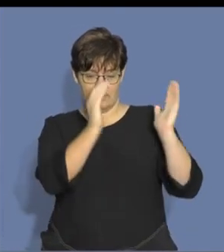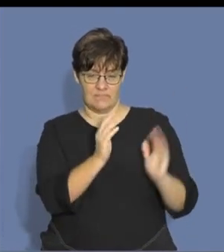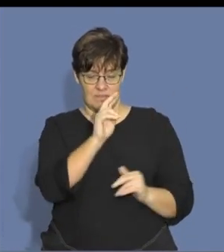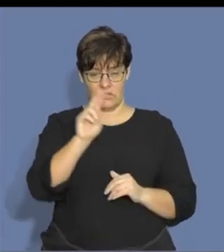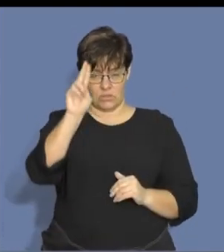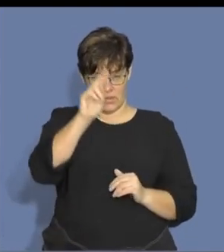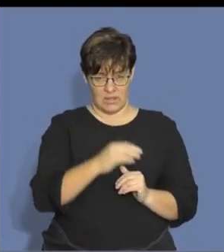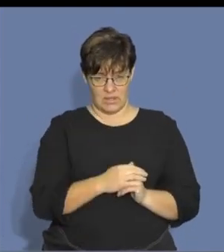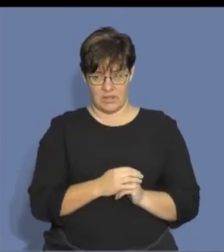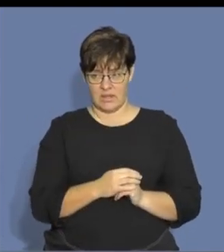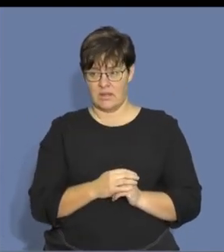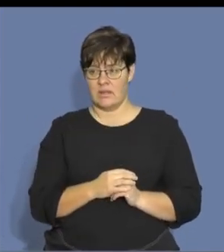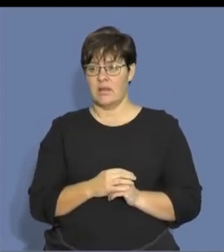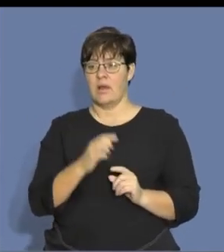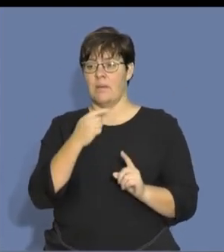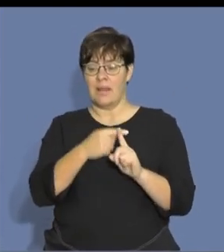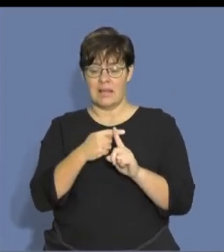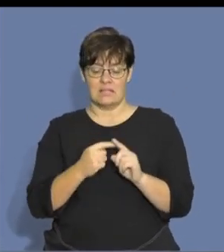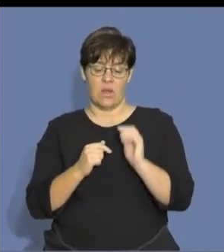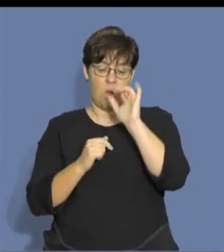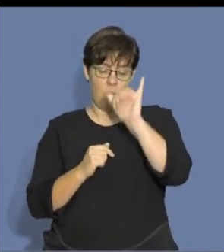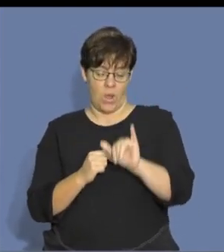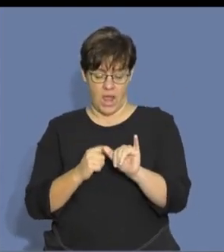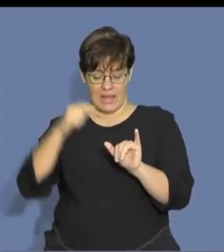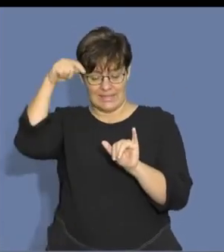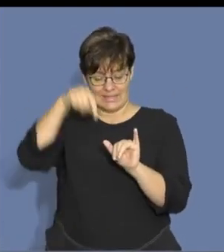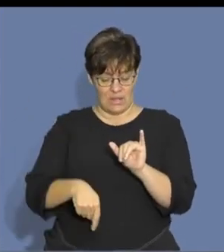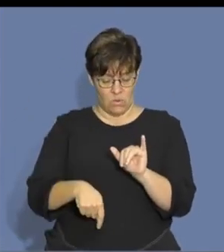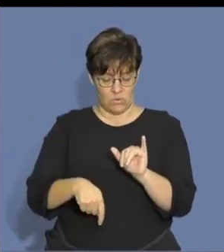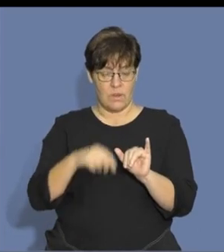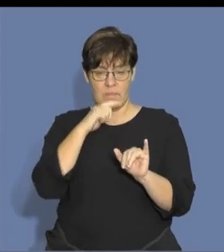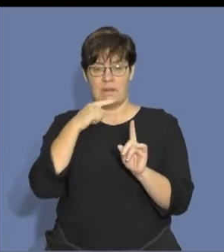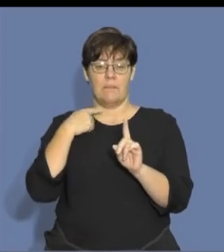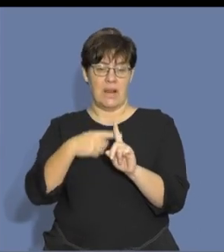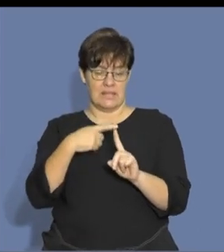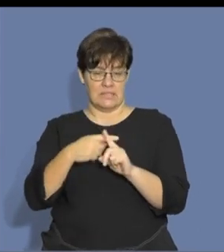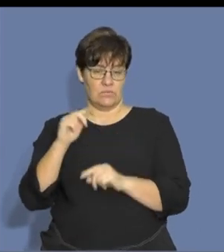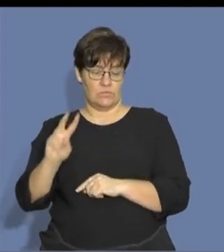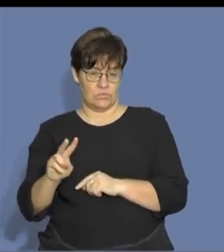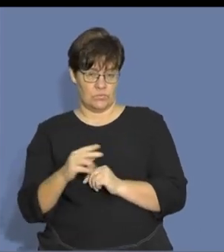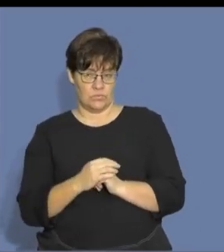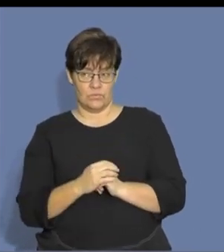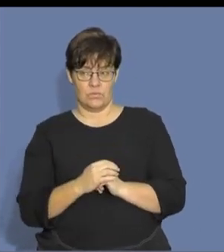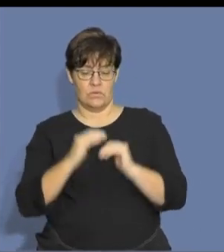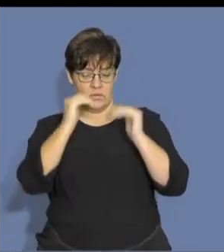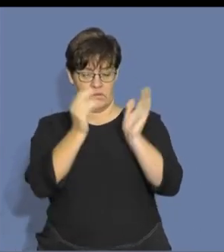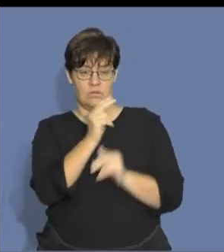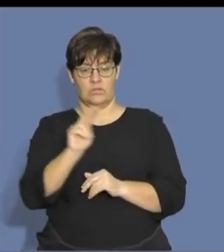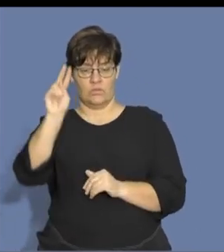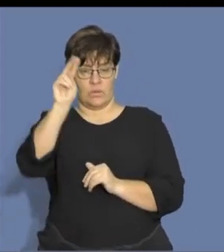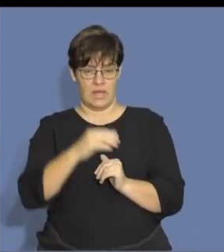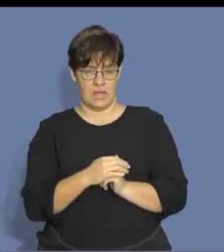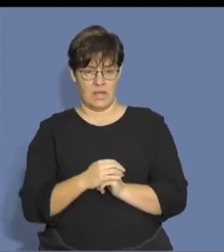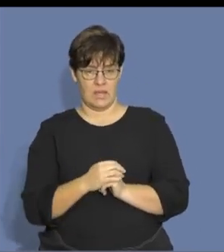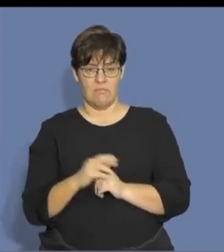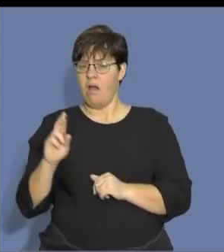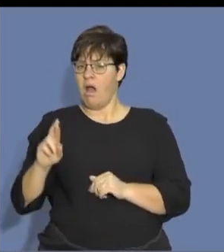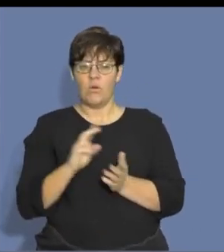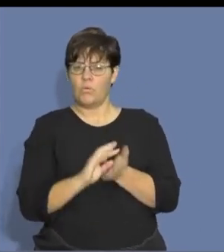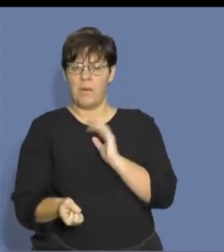And this is going to be y. Down is going to be plus 2 squared. And what happened to the